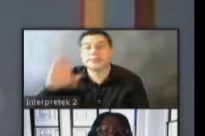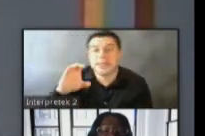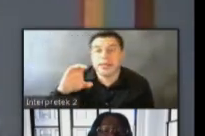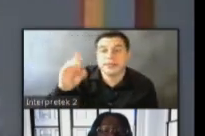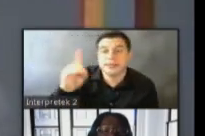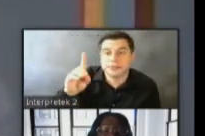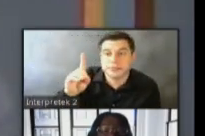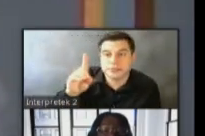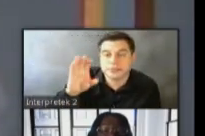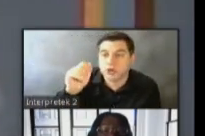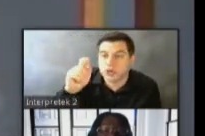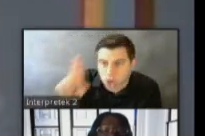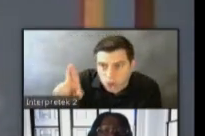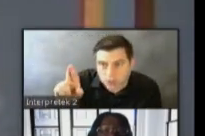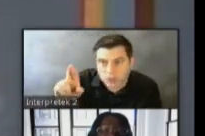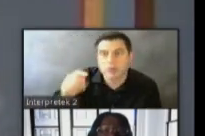but there was a big gap.